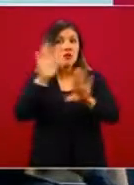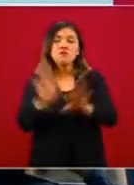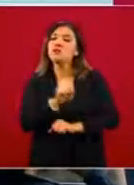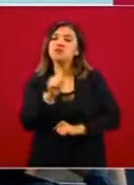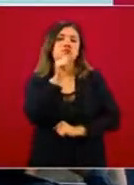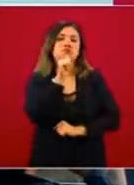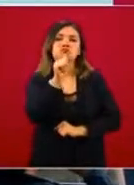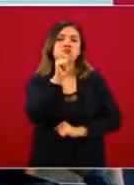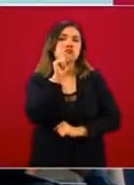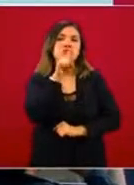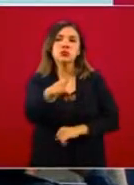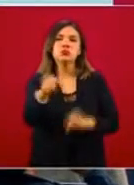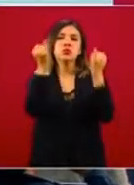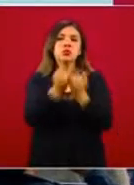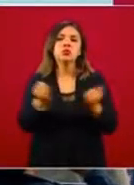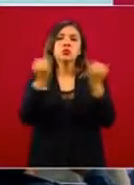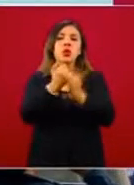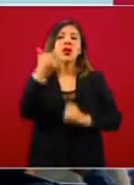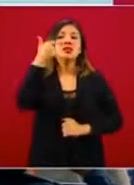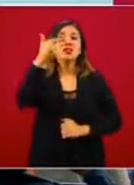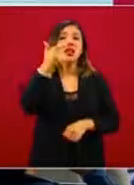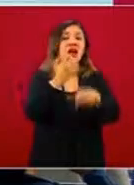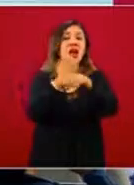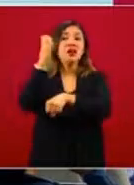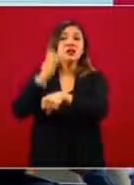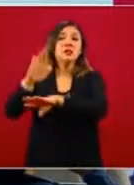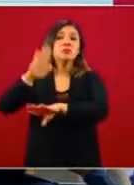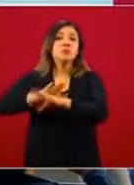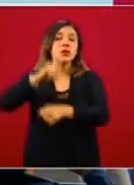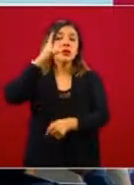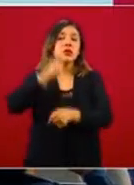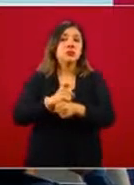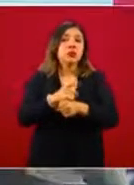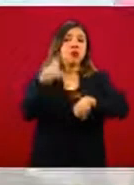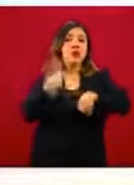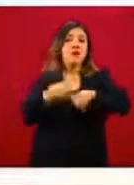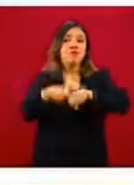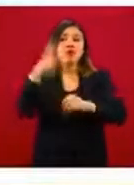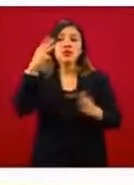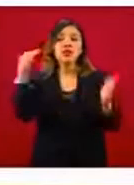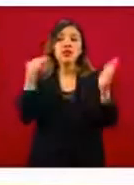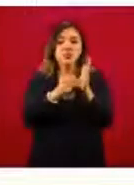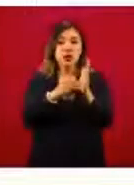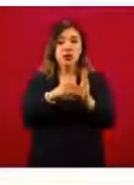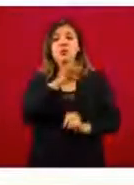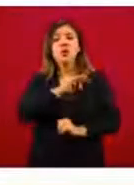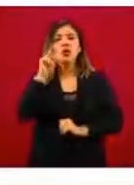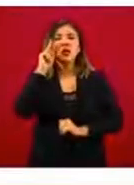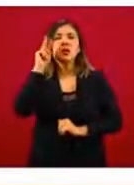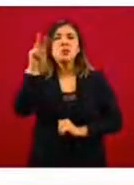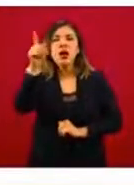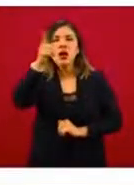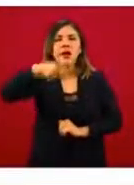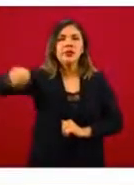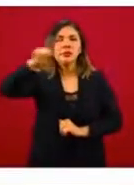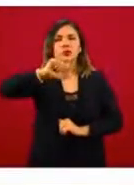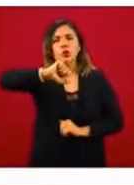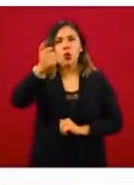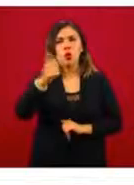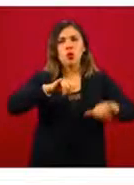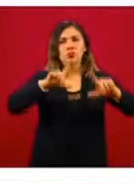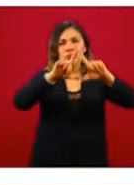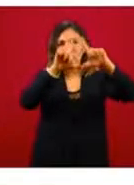of disease hasn't really changed much over the last couple of days, but we can see which states have more